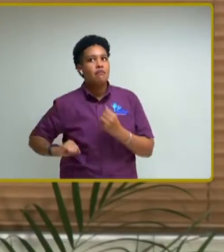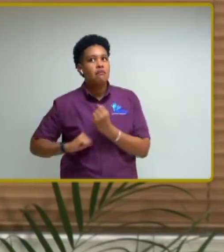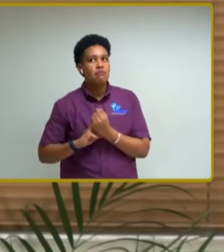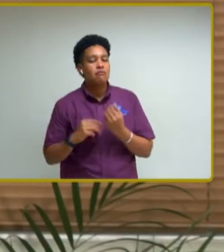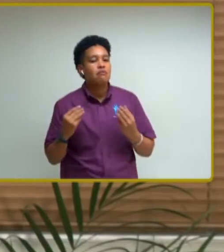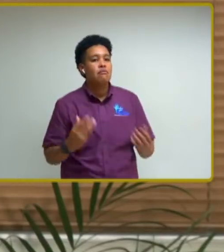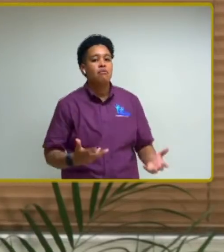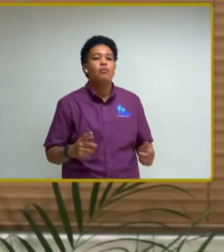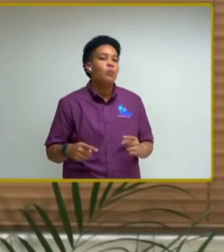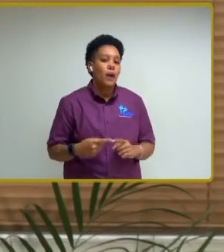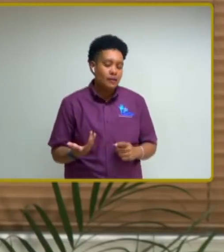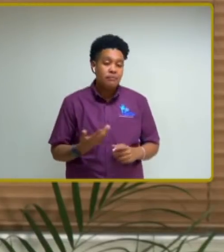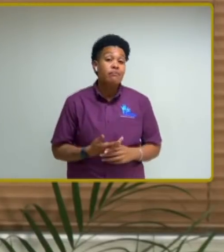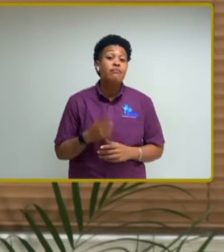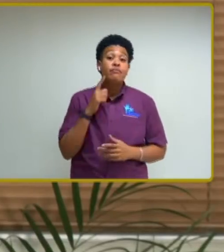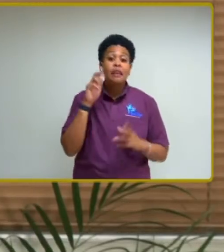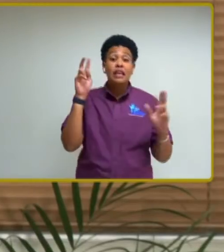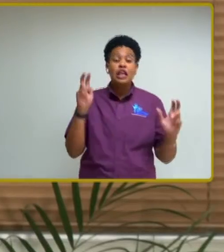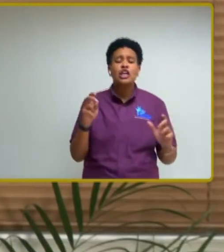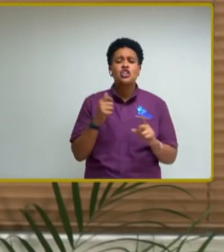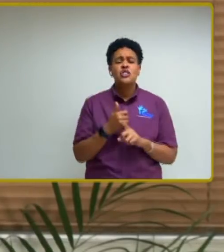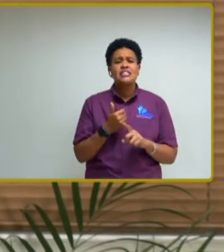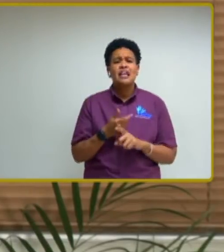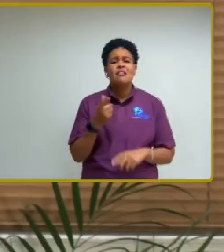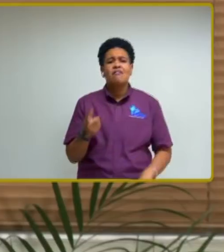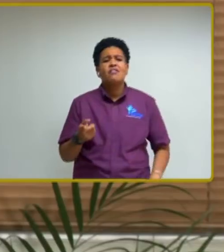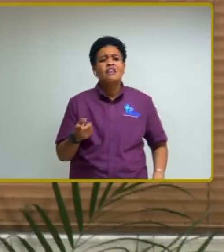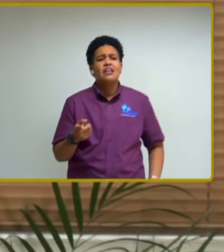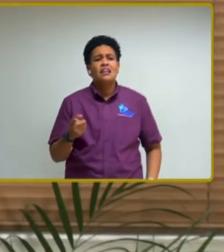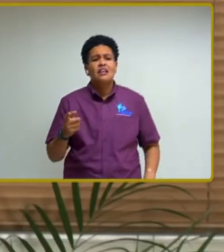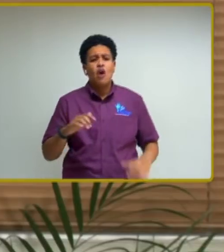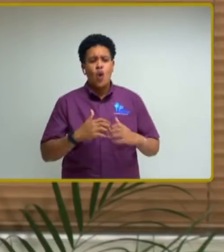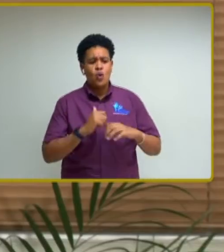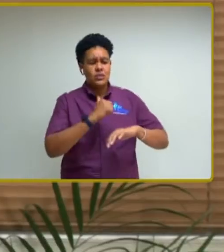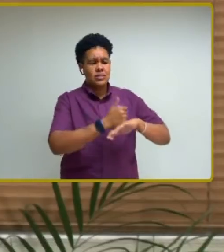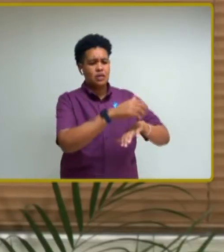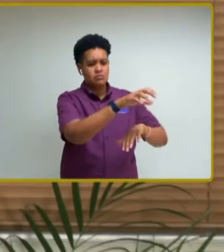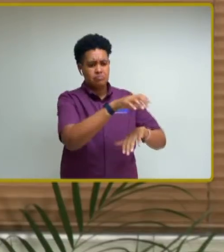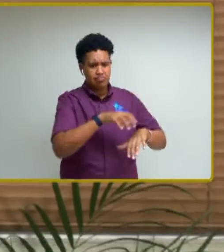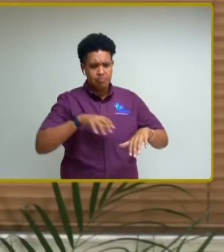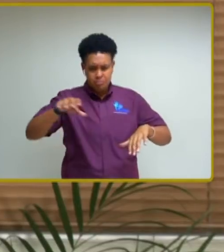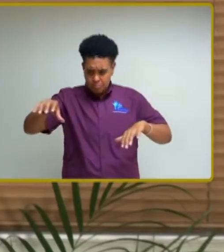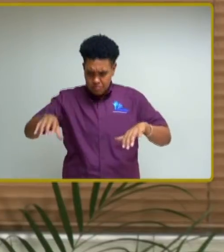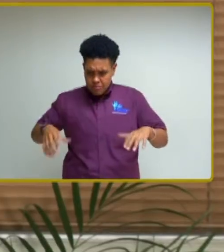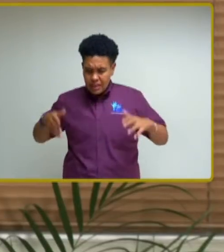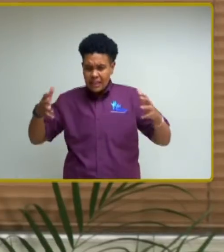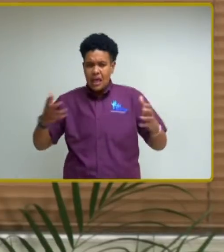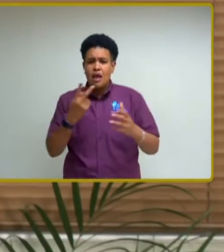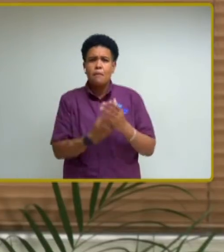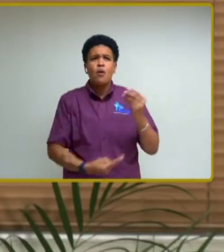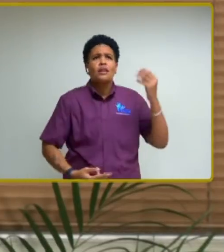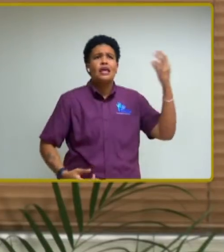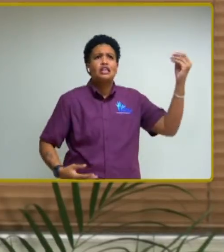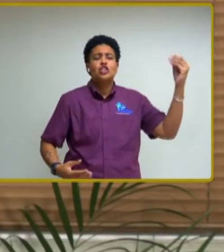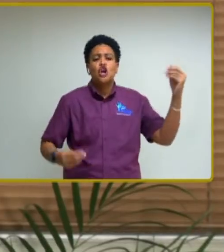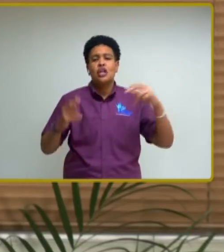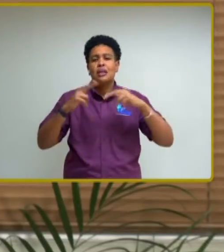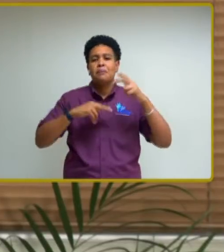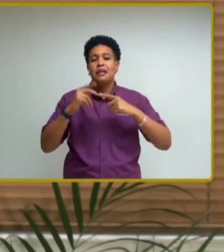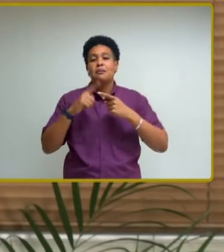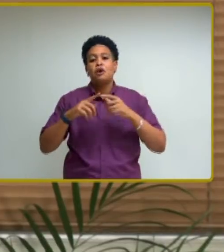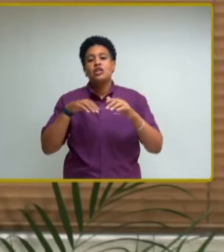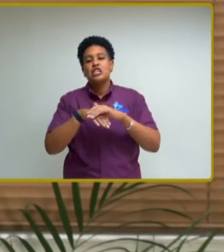supply. The issue of the layout of the grounds, both external to the building and